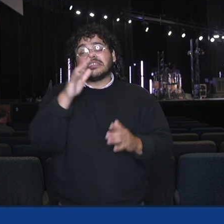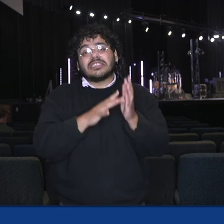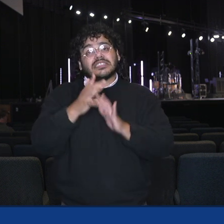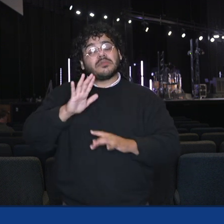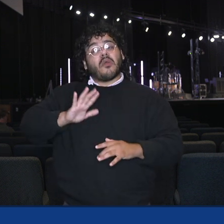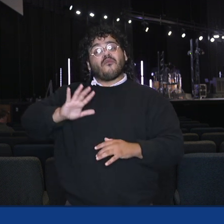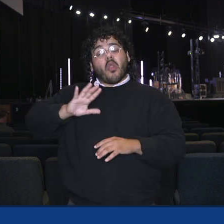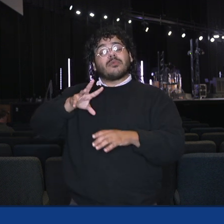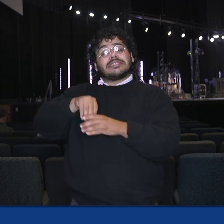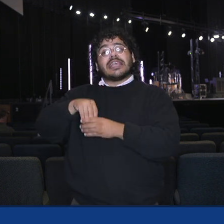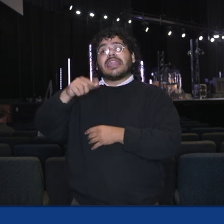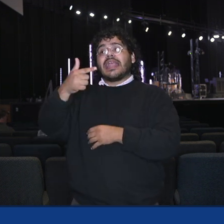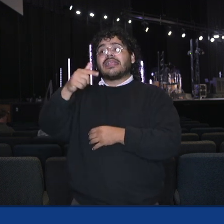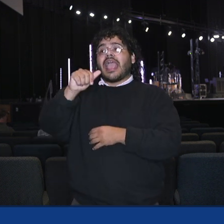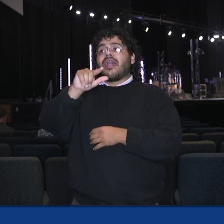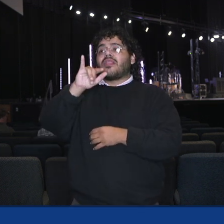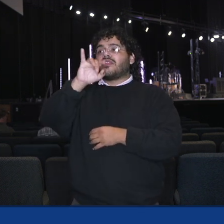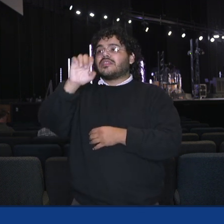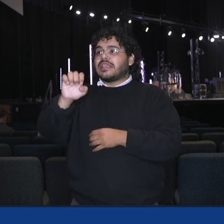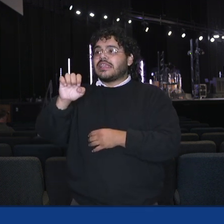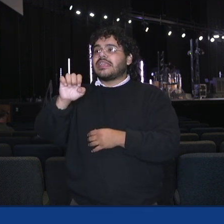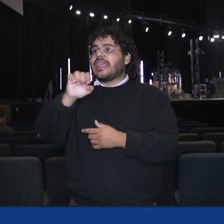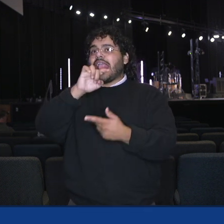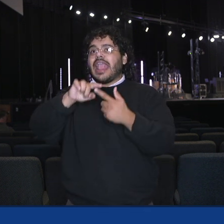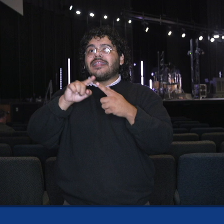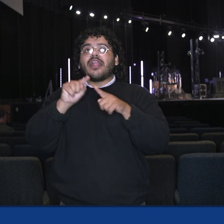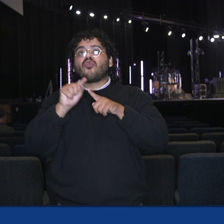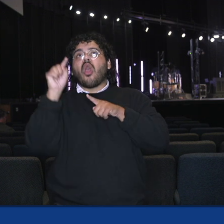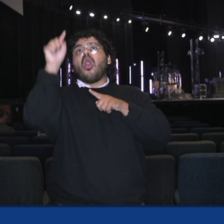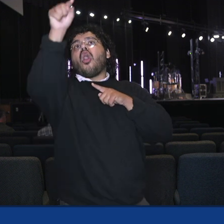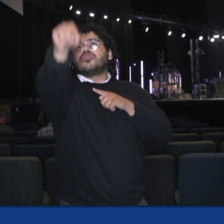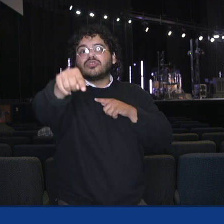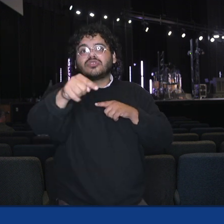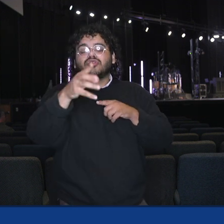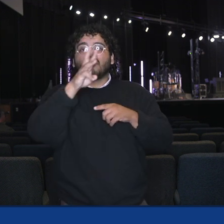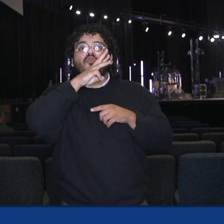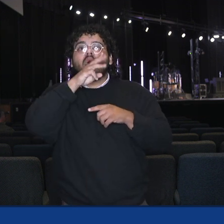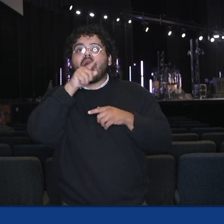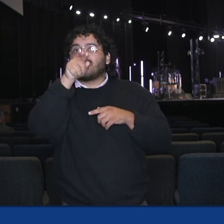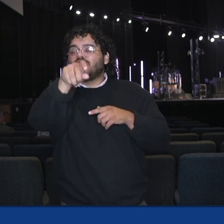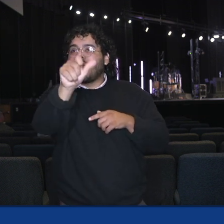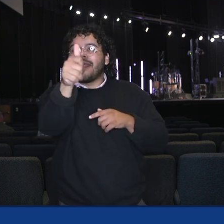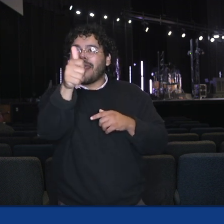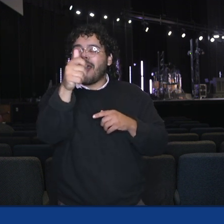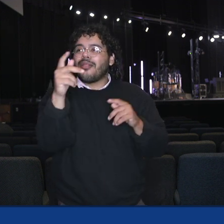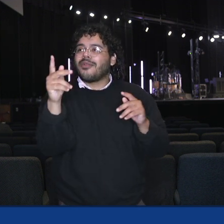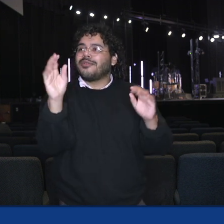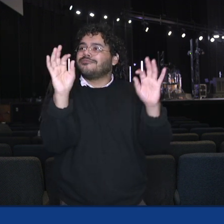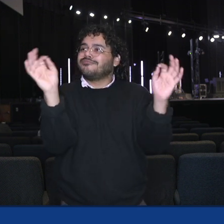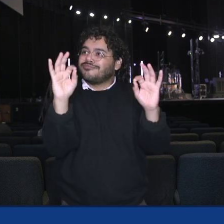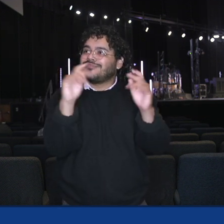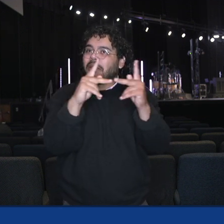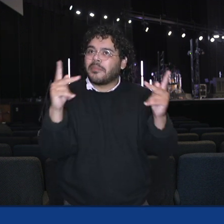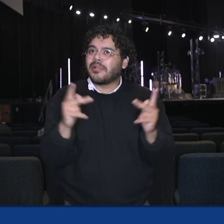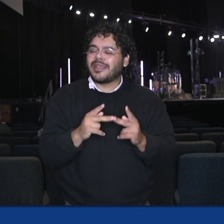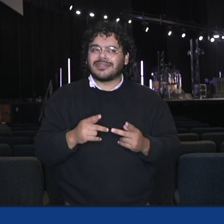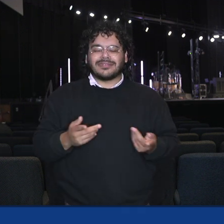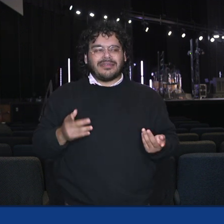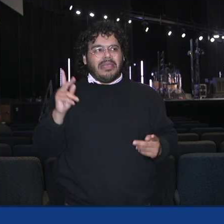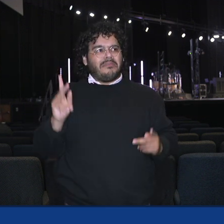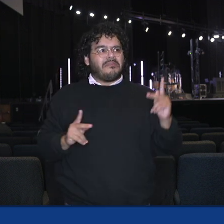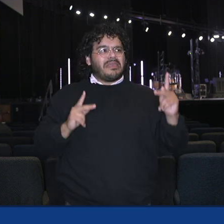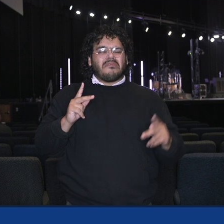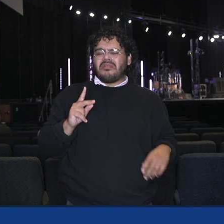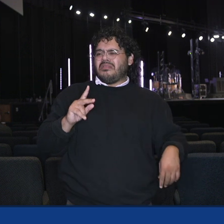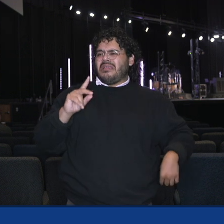he crosses to the other side, nowhere town. No one seems to understand why Jesus took these